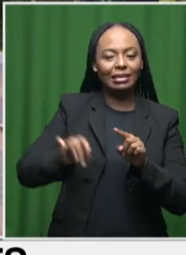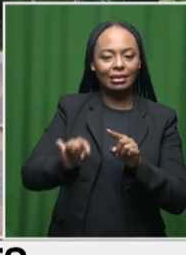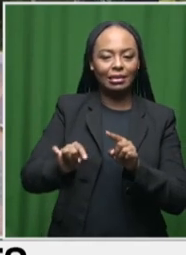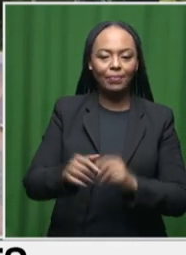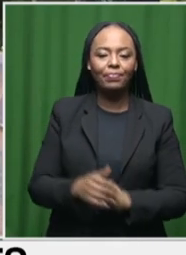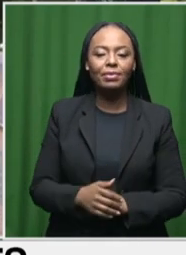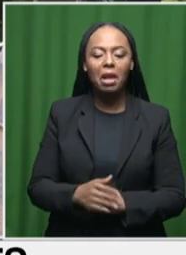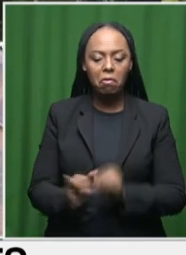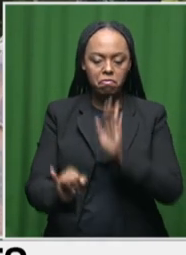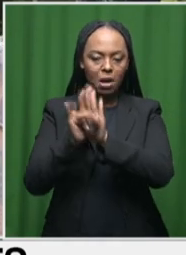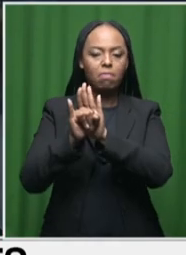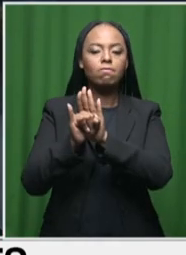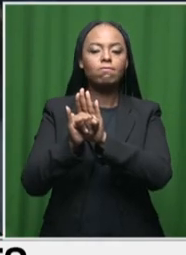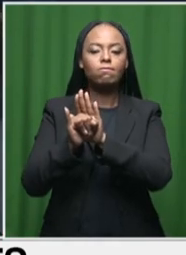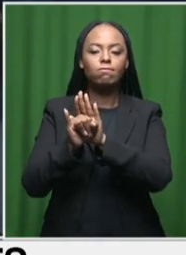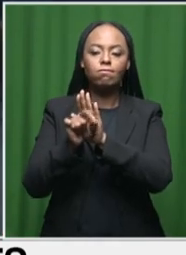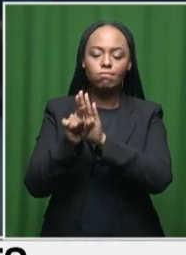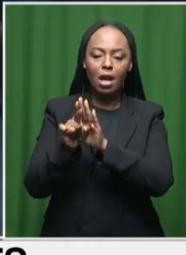is